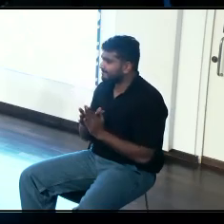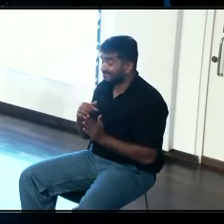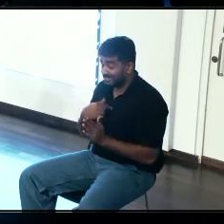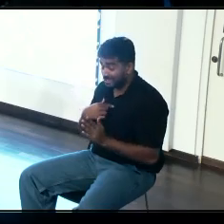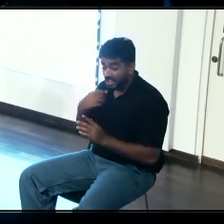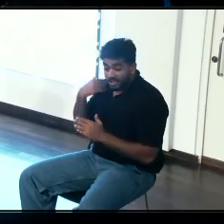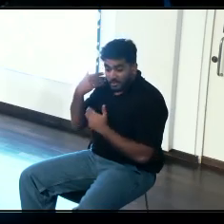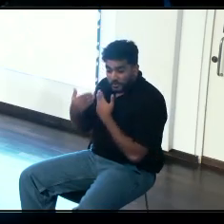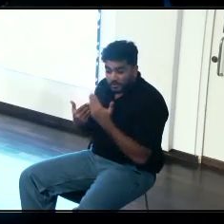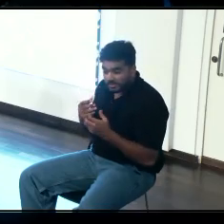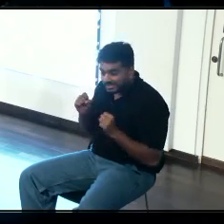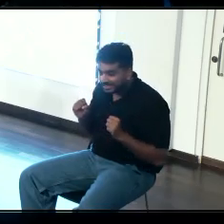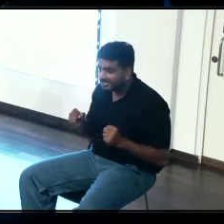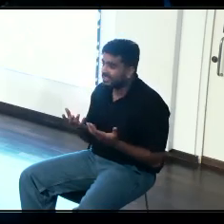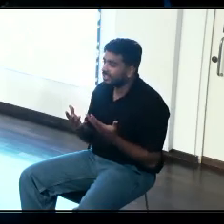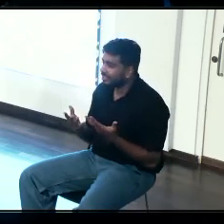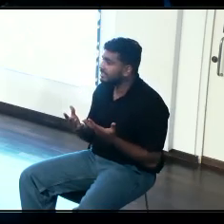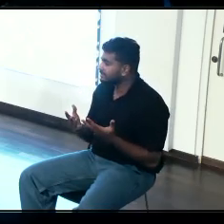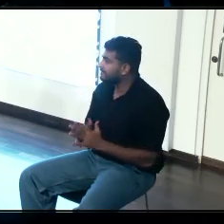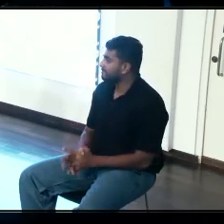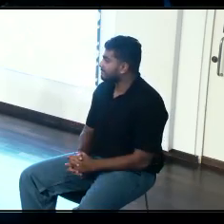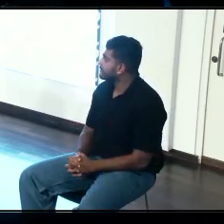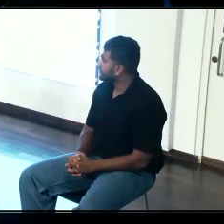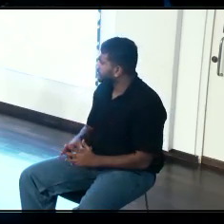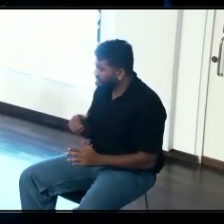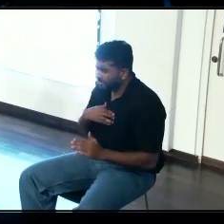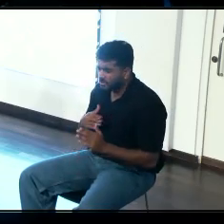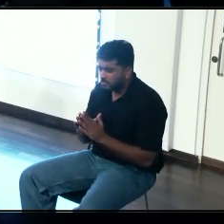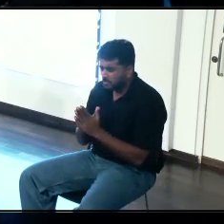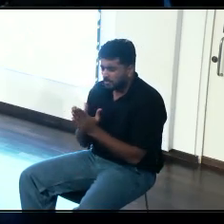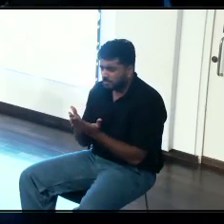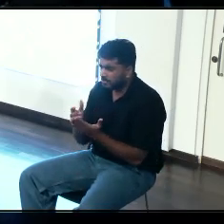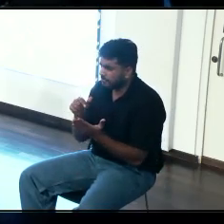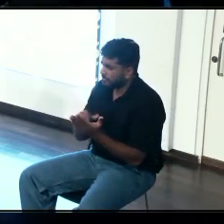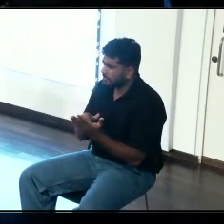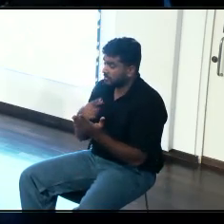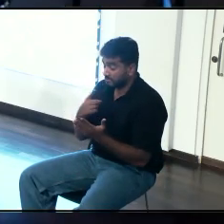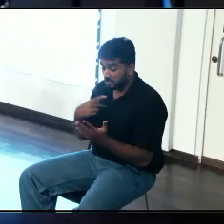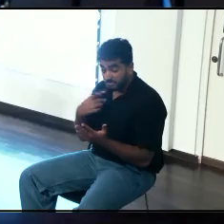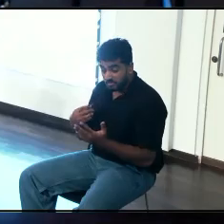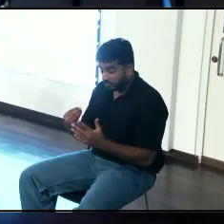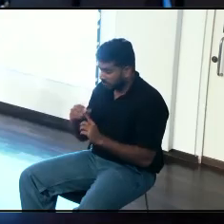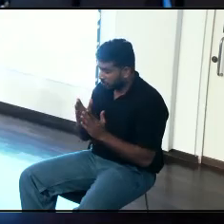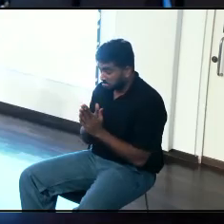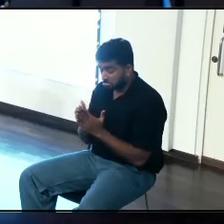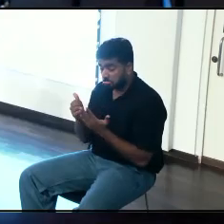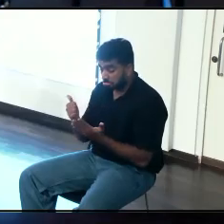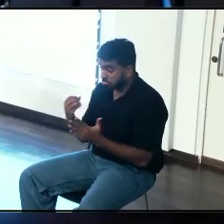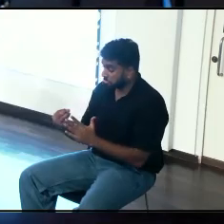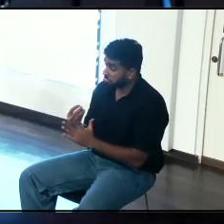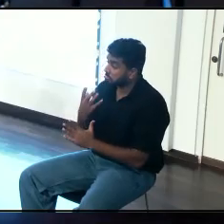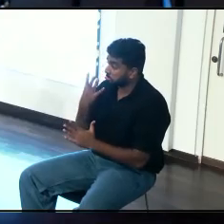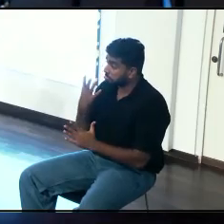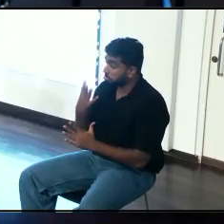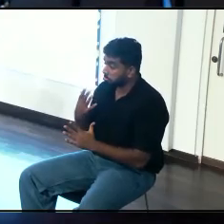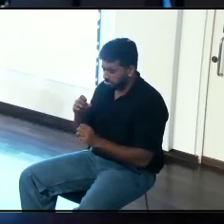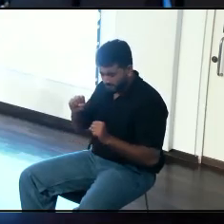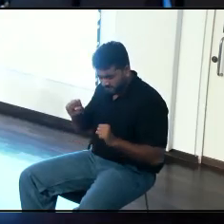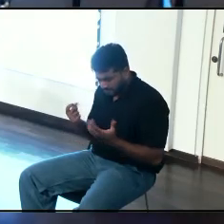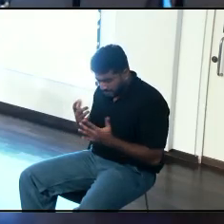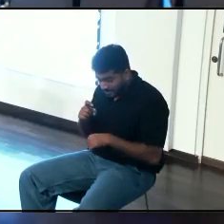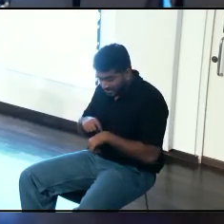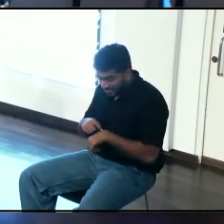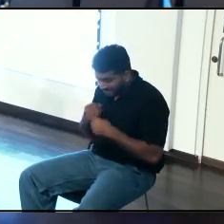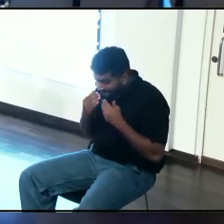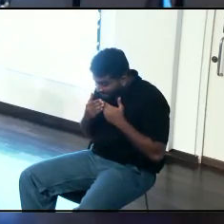journey began. And I think his book was a great source of inspiration and a great starting point from where